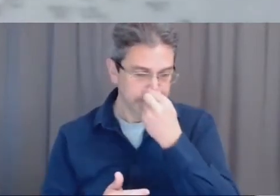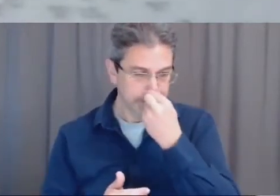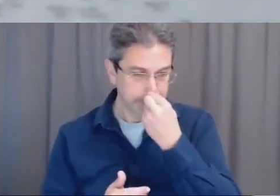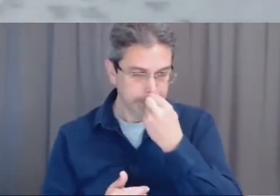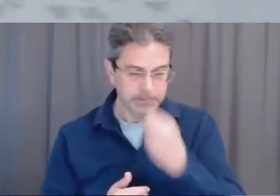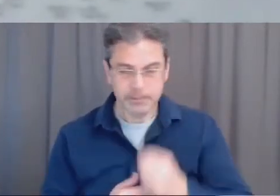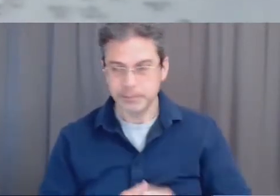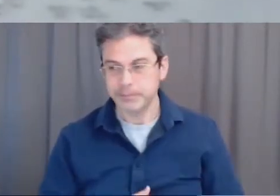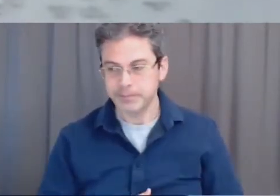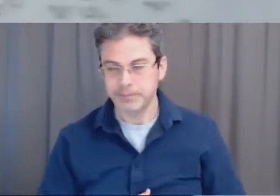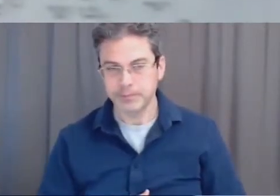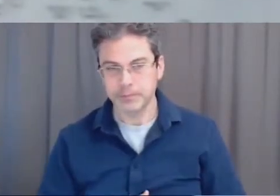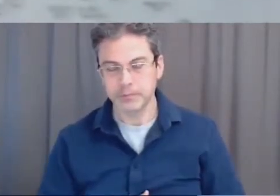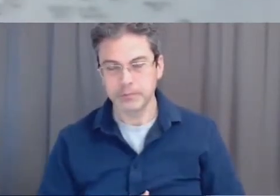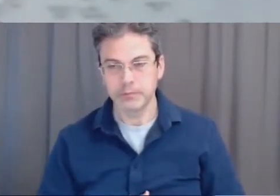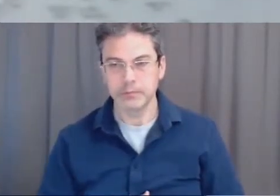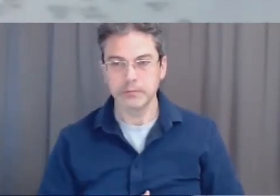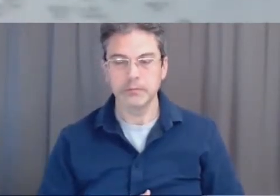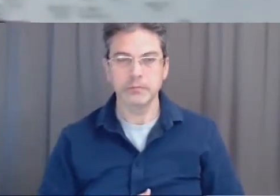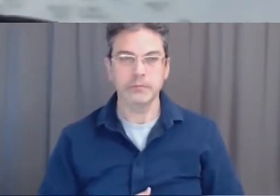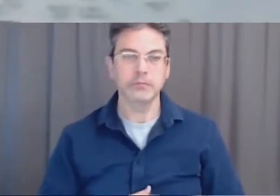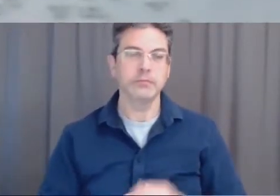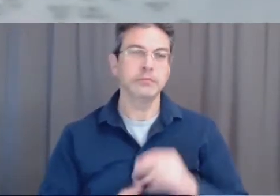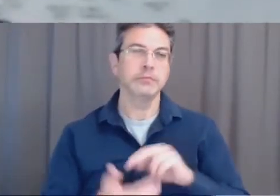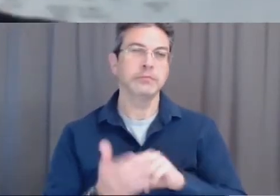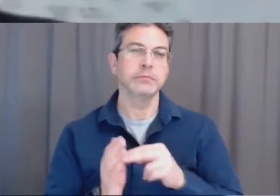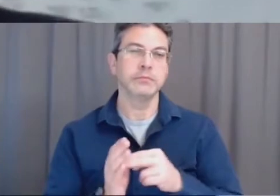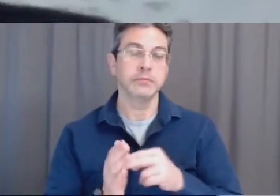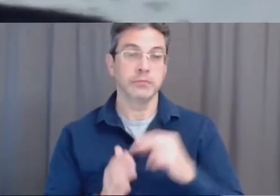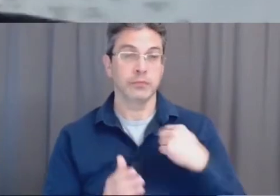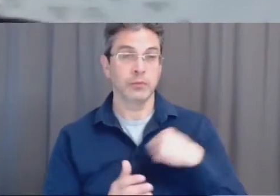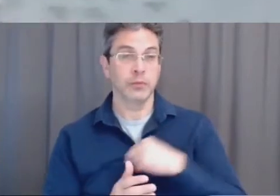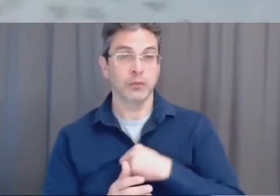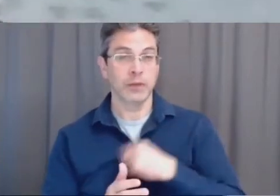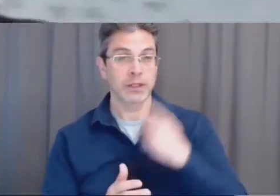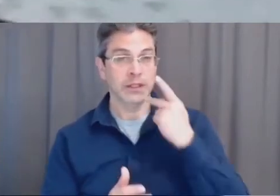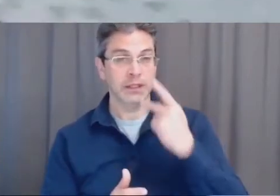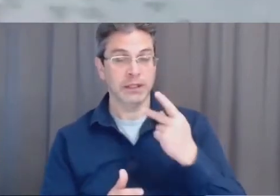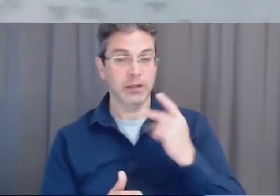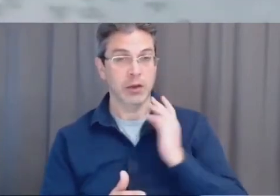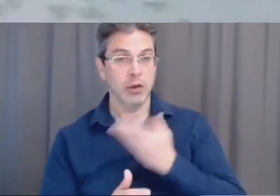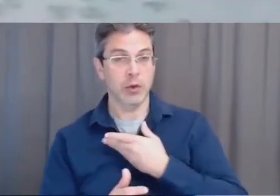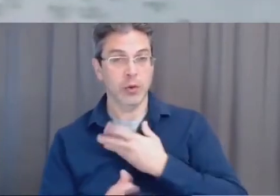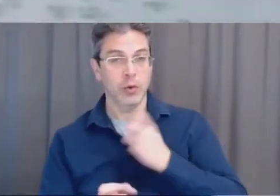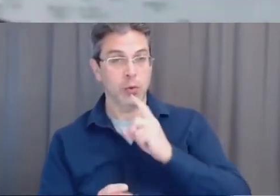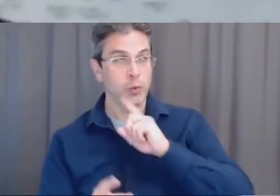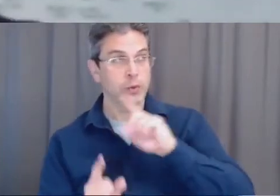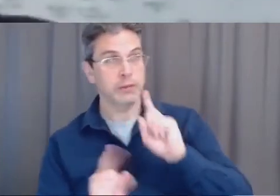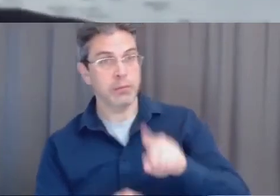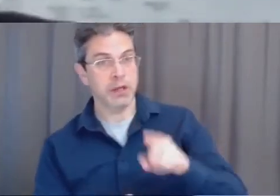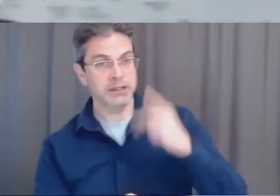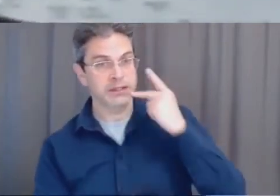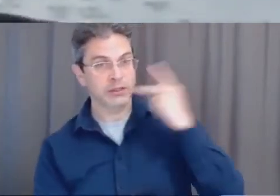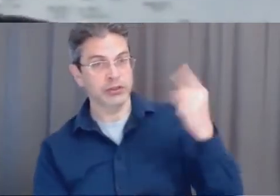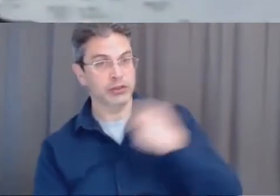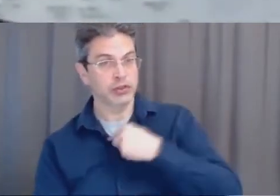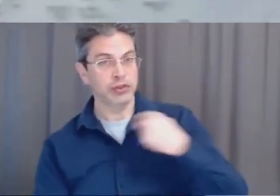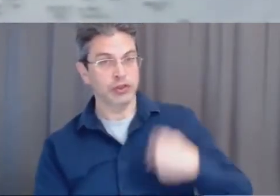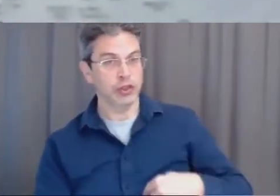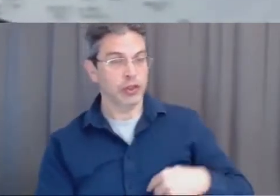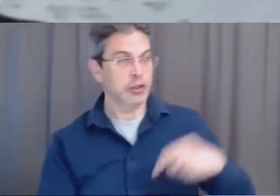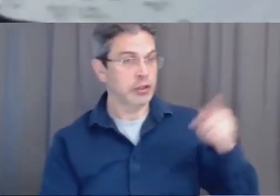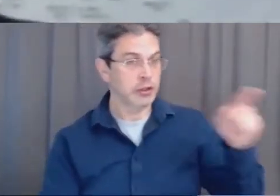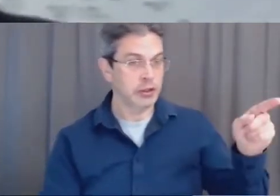today around the world. So some of the reactions revolved about not trying to build an equivalence between China